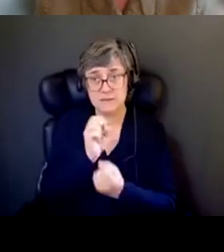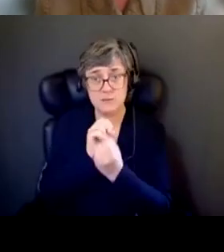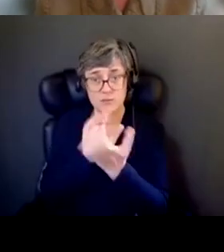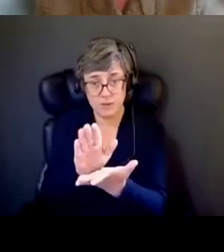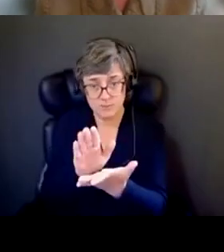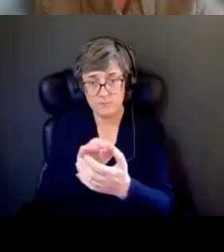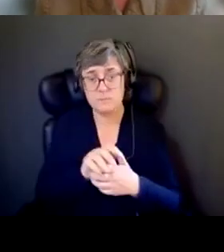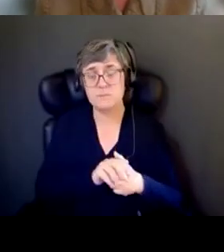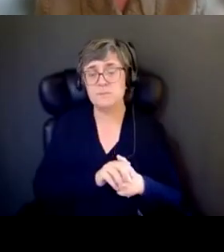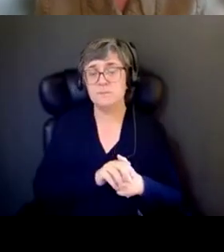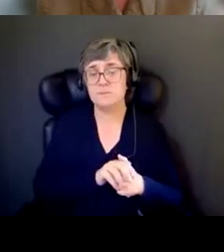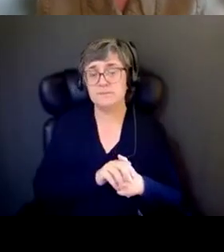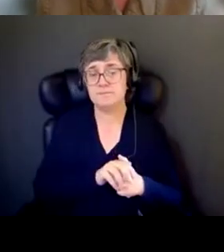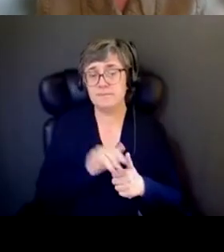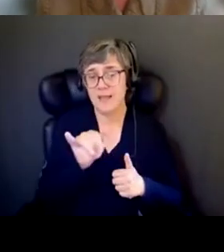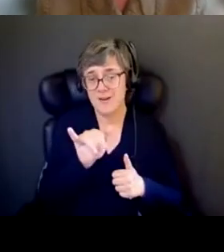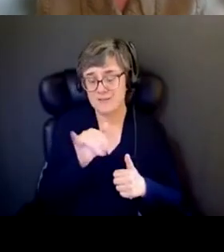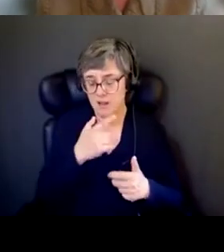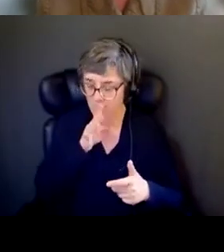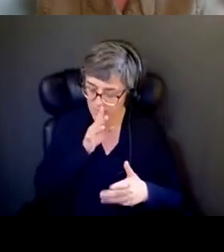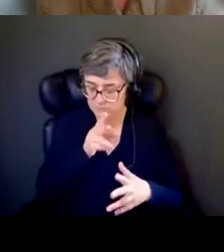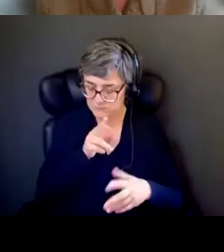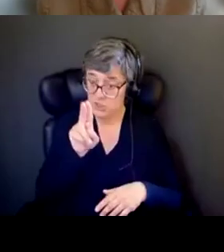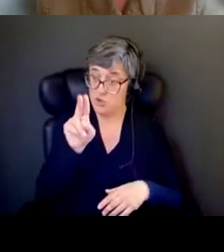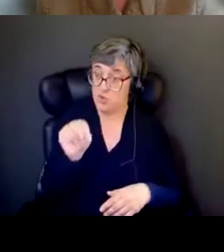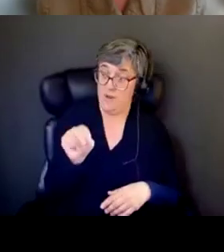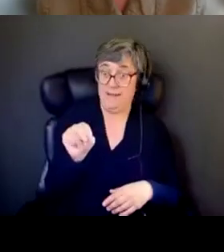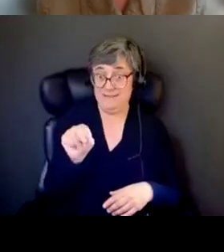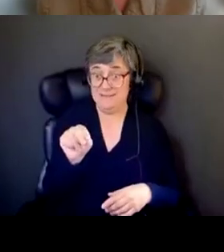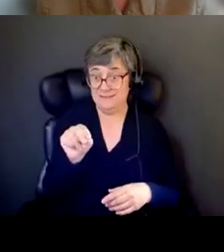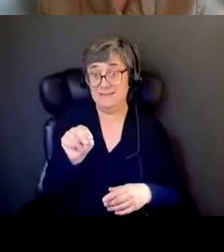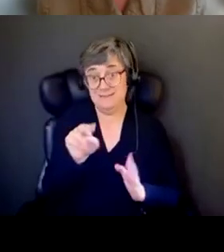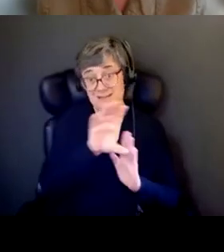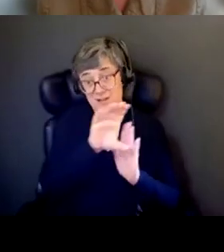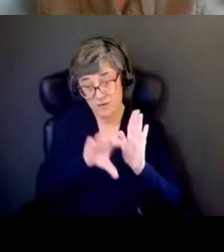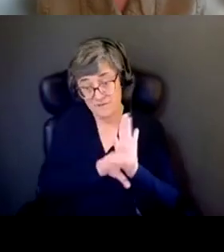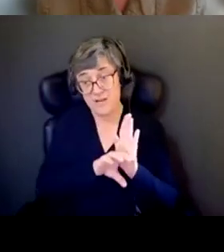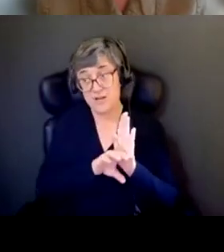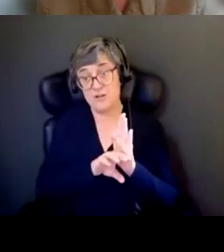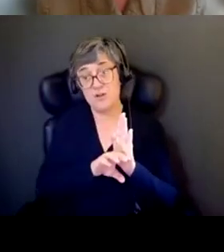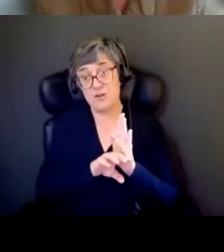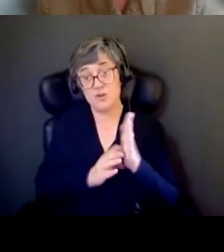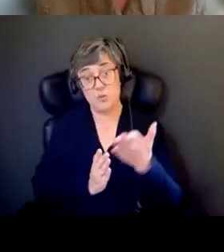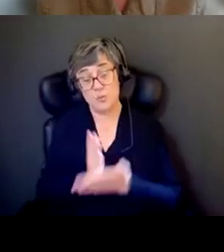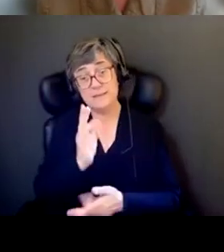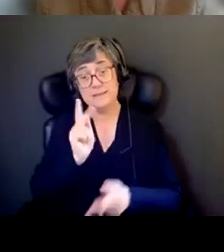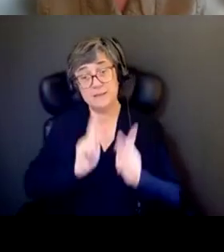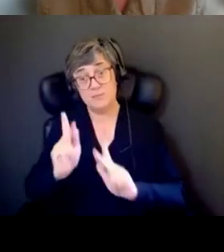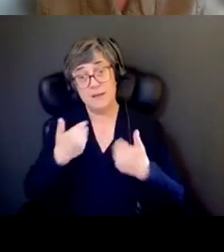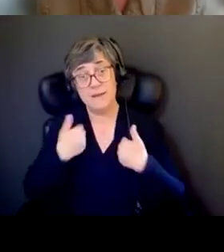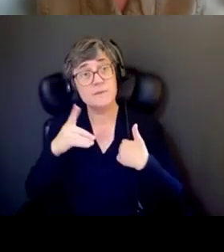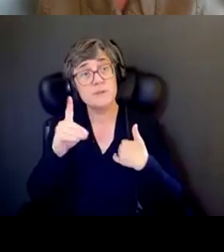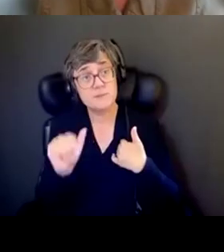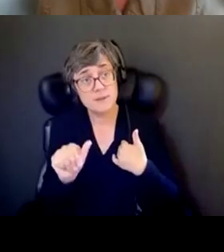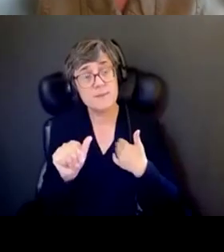the United, my goodness, United Nations Convention on the Rights of Persons with Disabilities, how